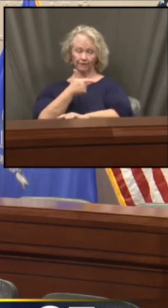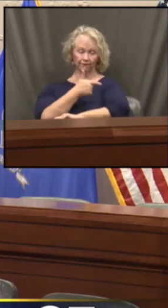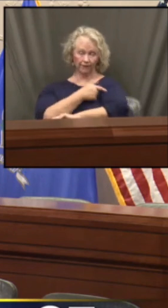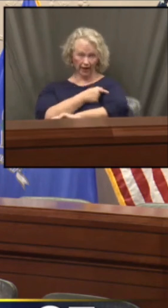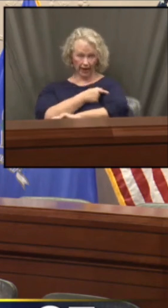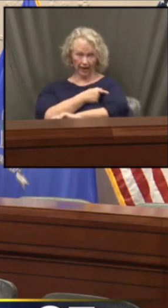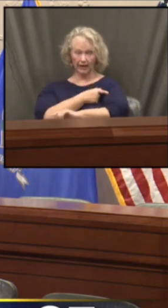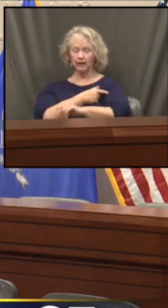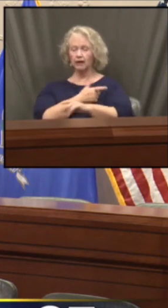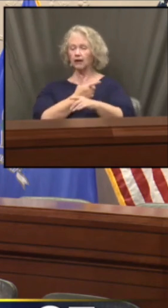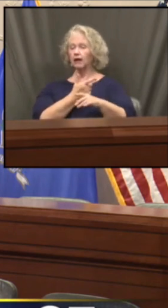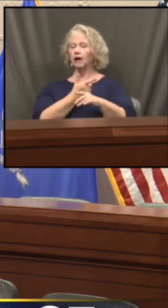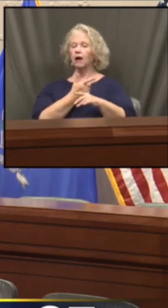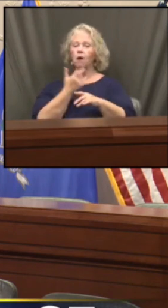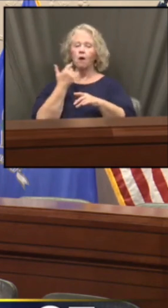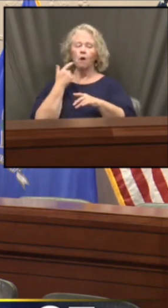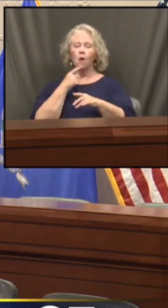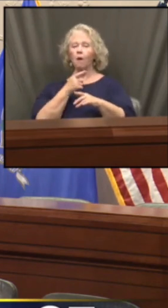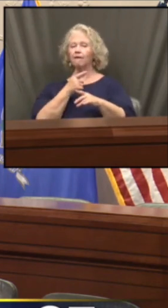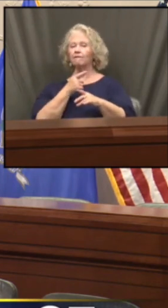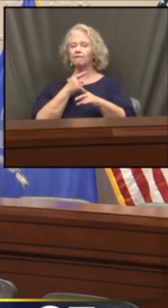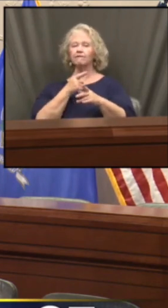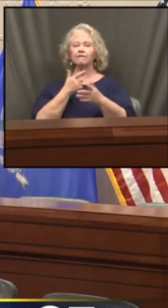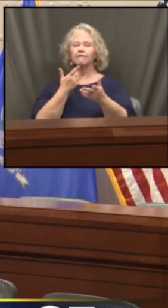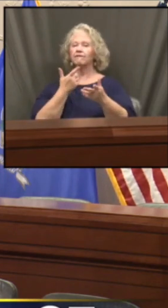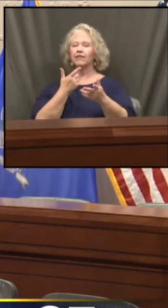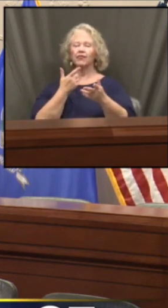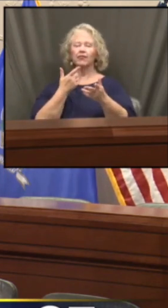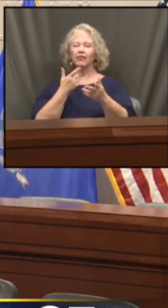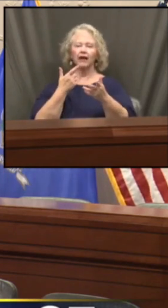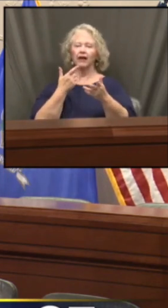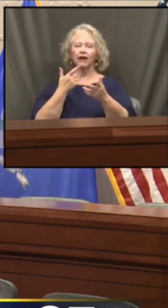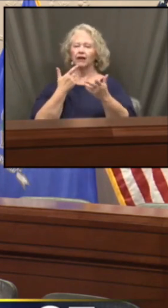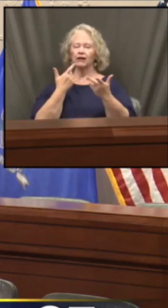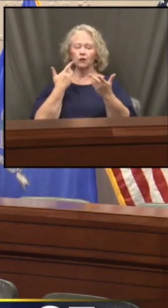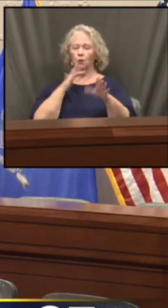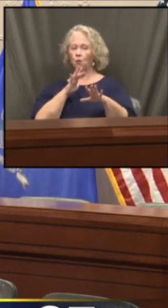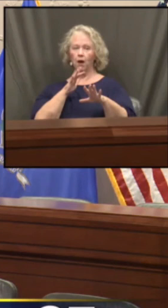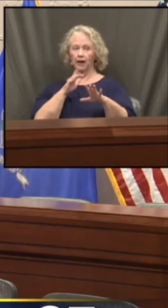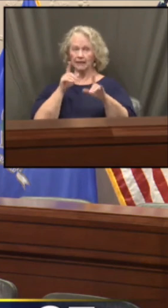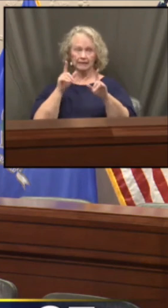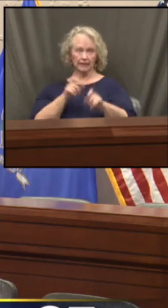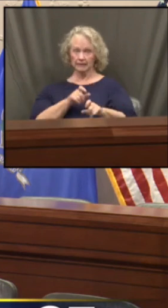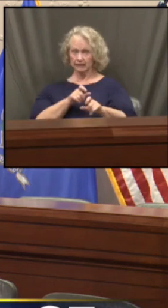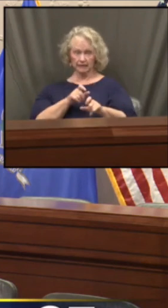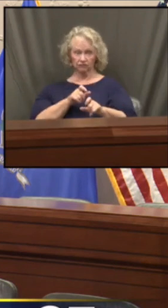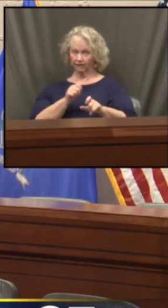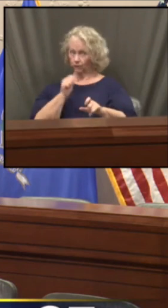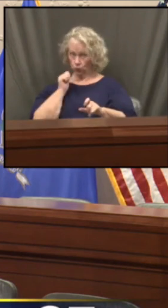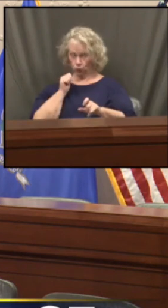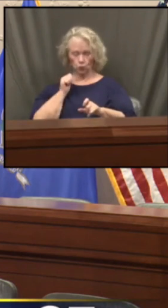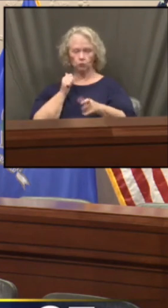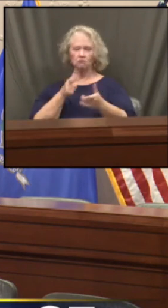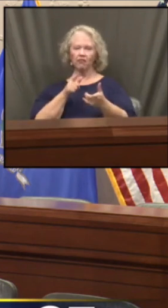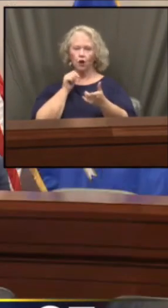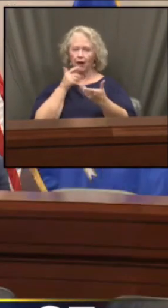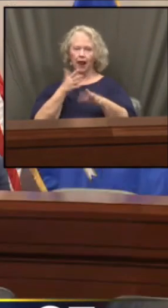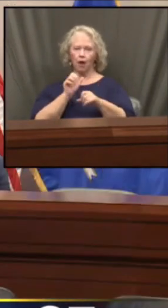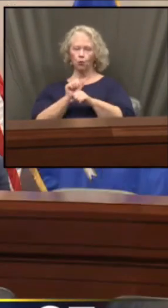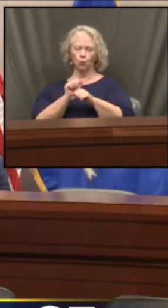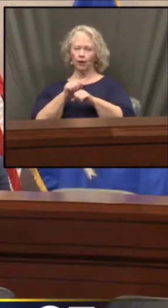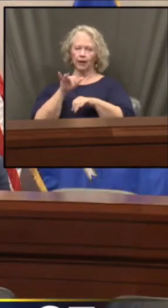for employees who have the testing option refuse to get tested, will not be permitted in the state